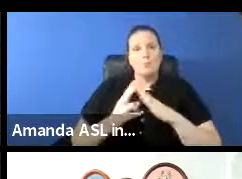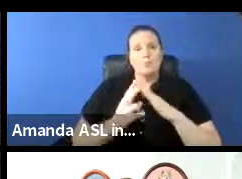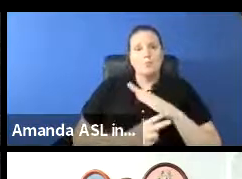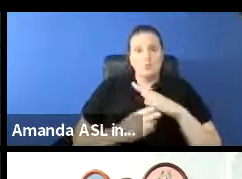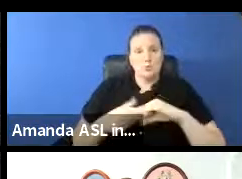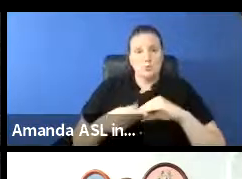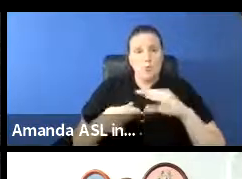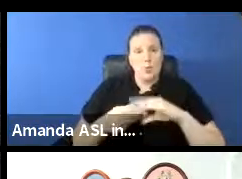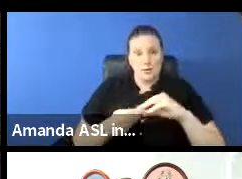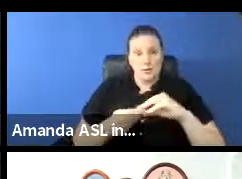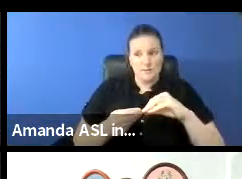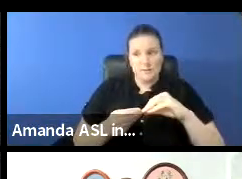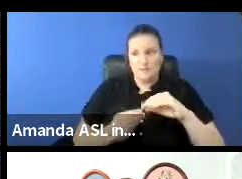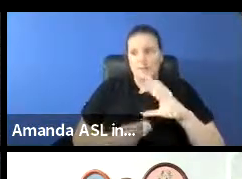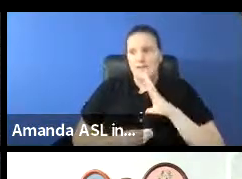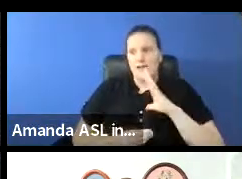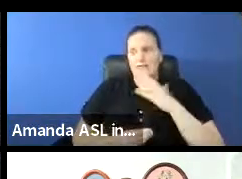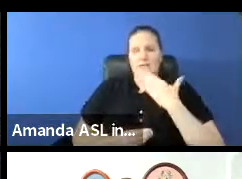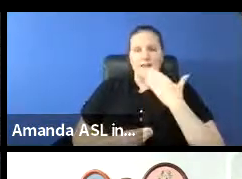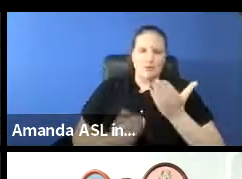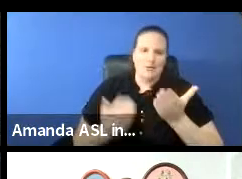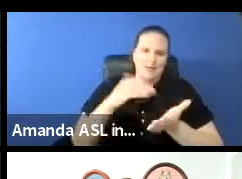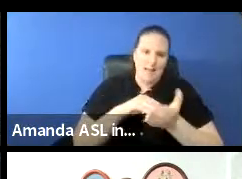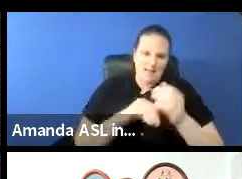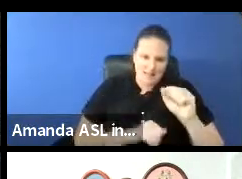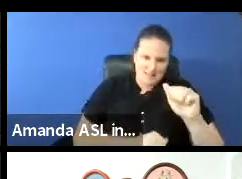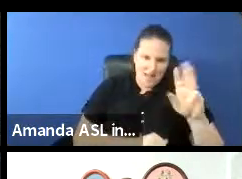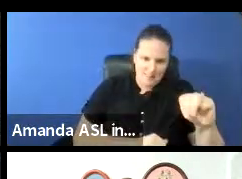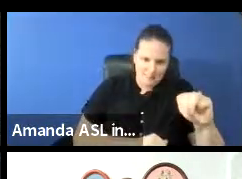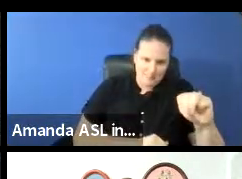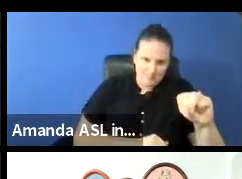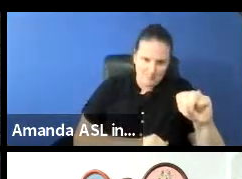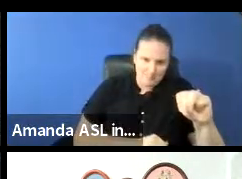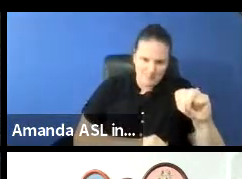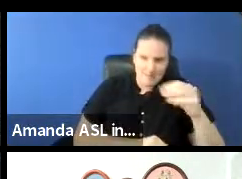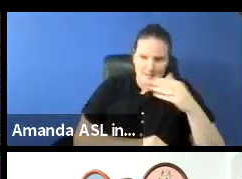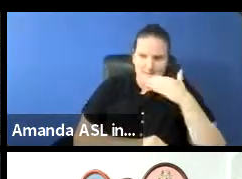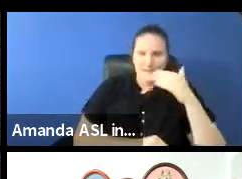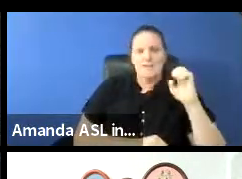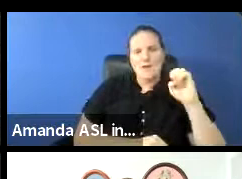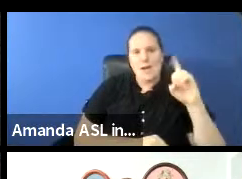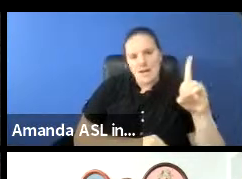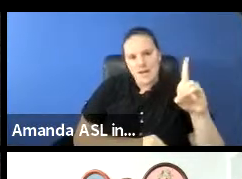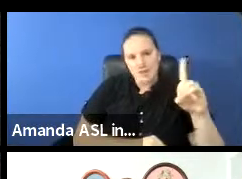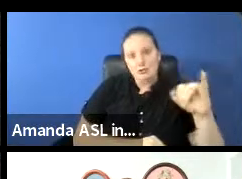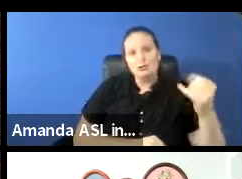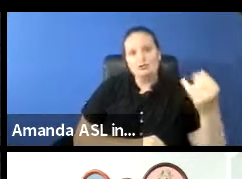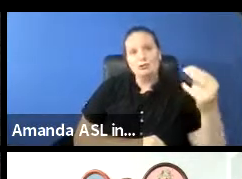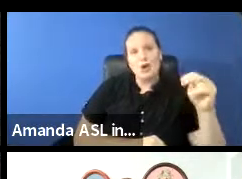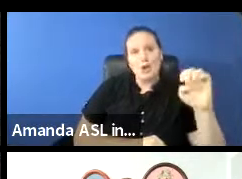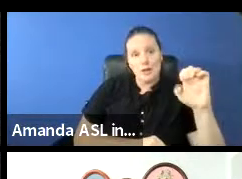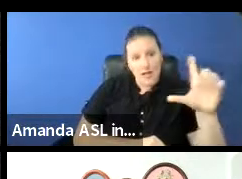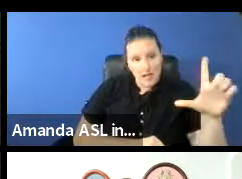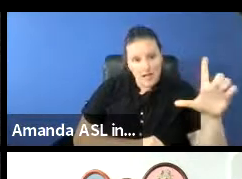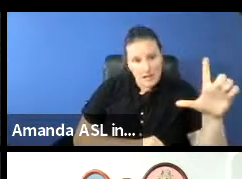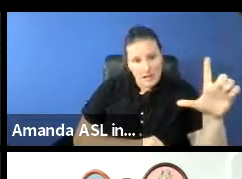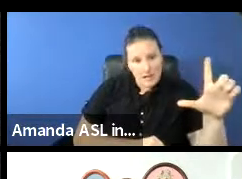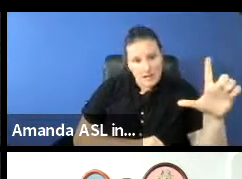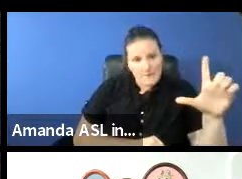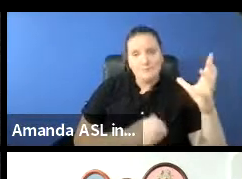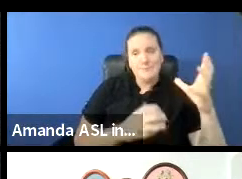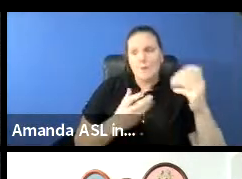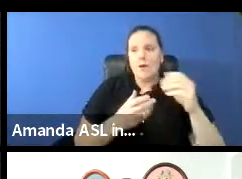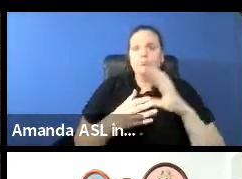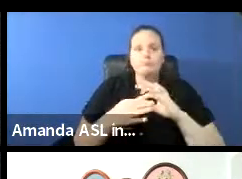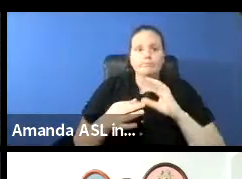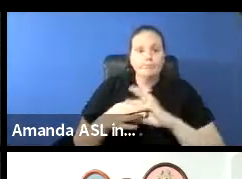So thank you once again, Sam, and thank you, Ed and Johnell. So I want to quickly